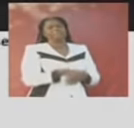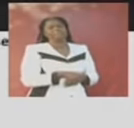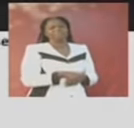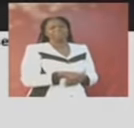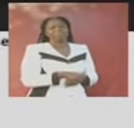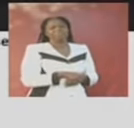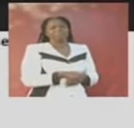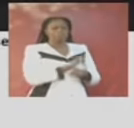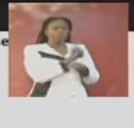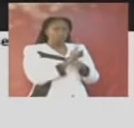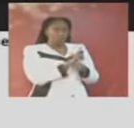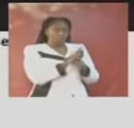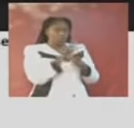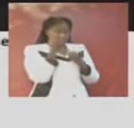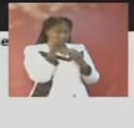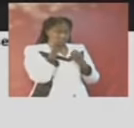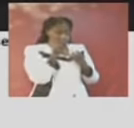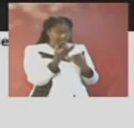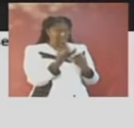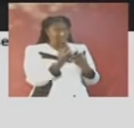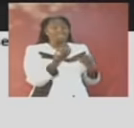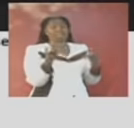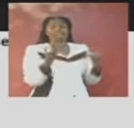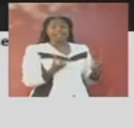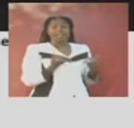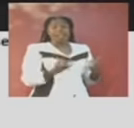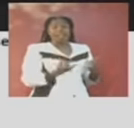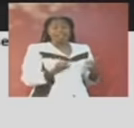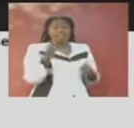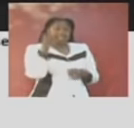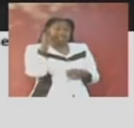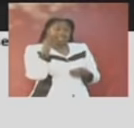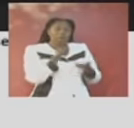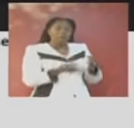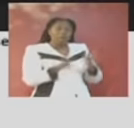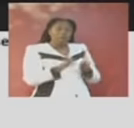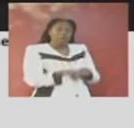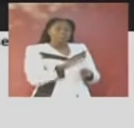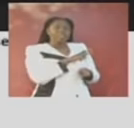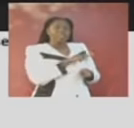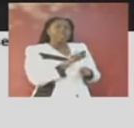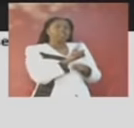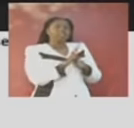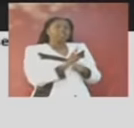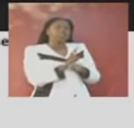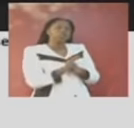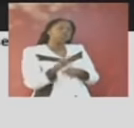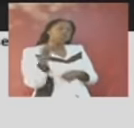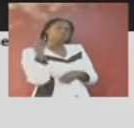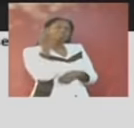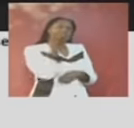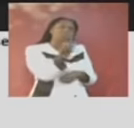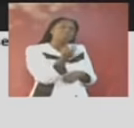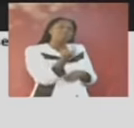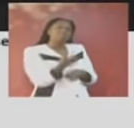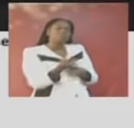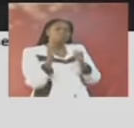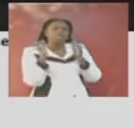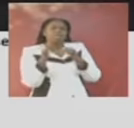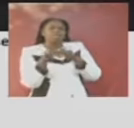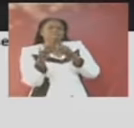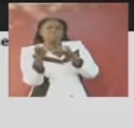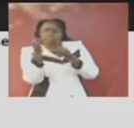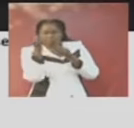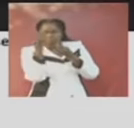this type of information, we could determine what has taken place and use this going forward, again, to inform the CMOHs